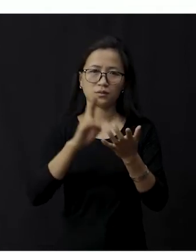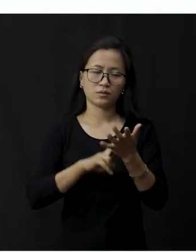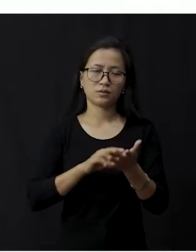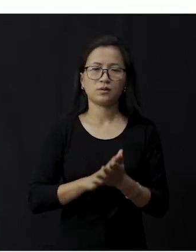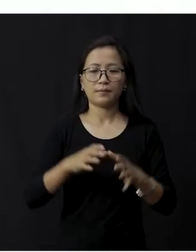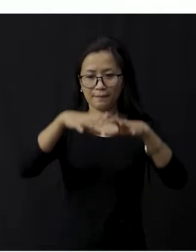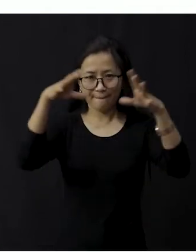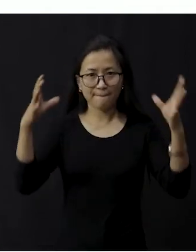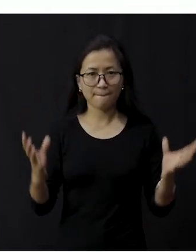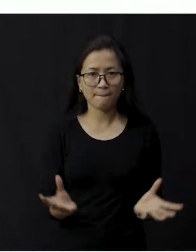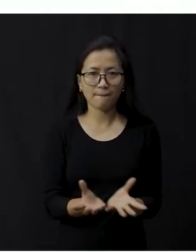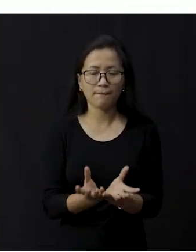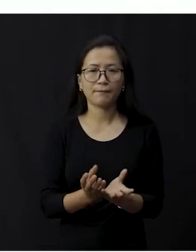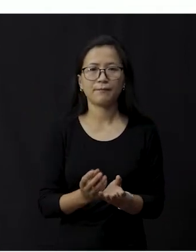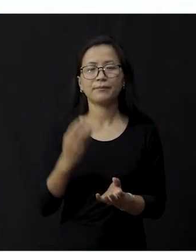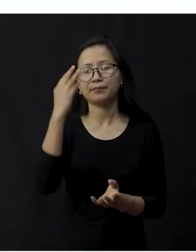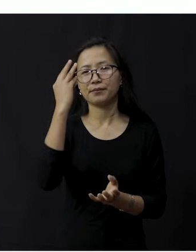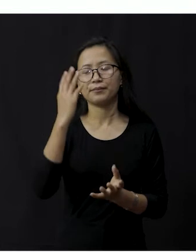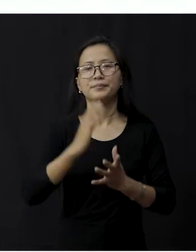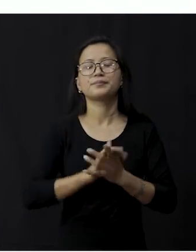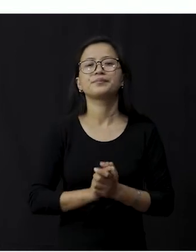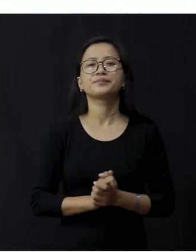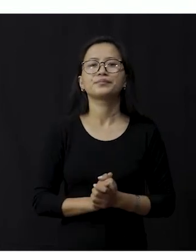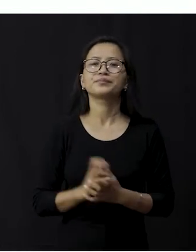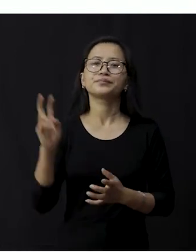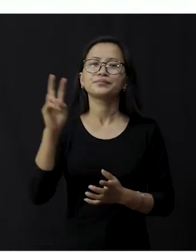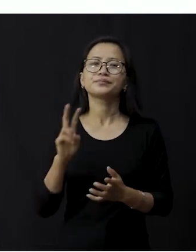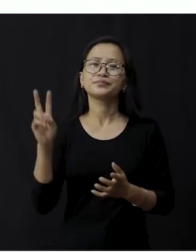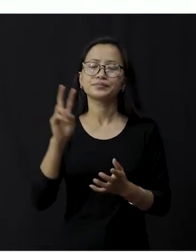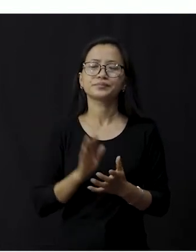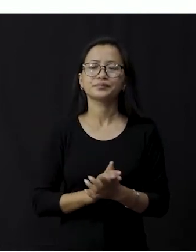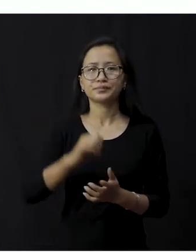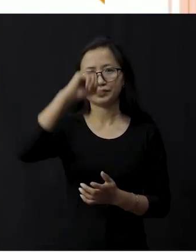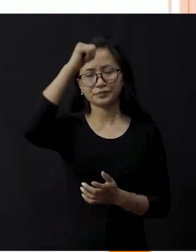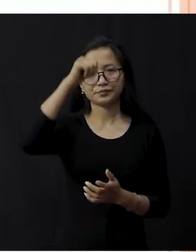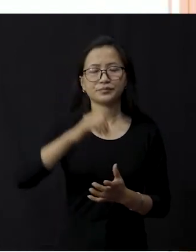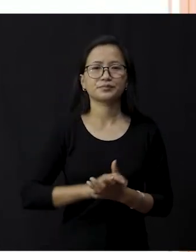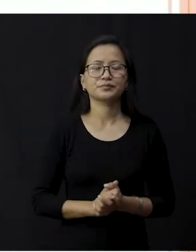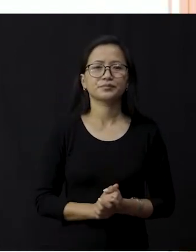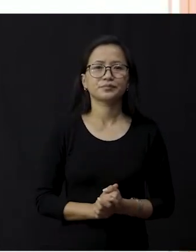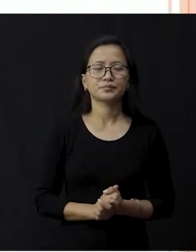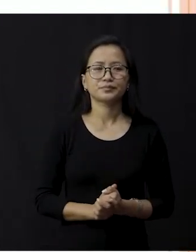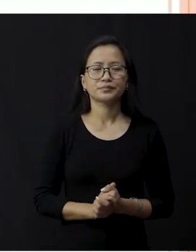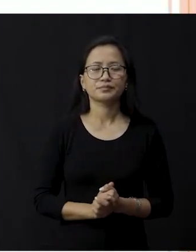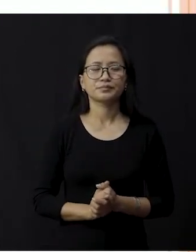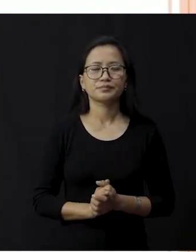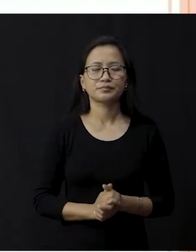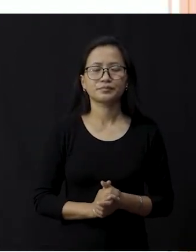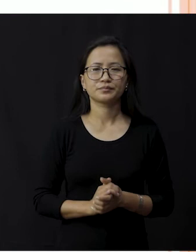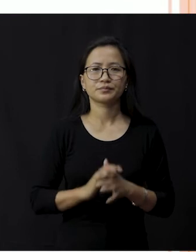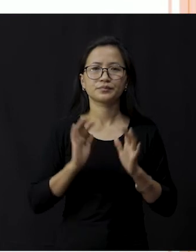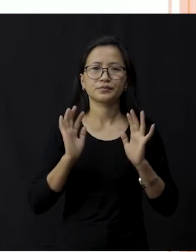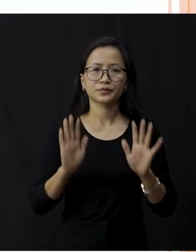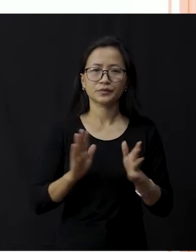P-U-M-P-K-I-N. Pumpkin. So, this is the national vegetable of India. All right. Okay, so now